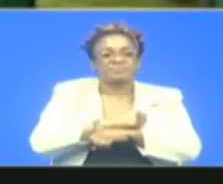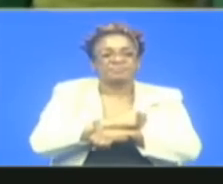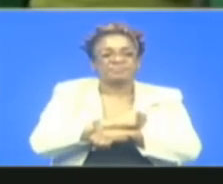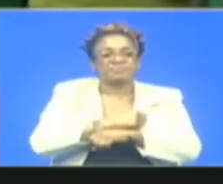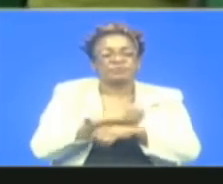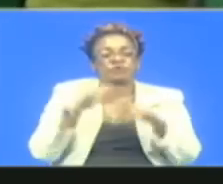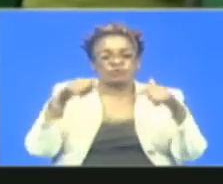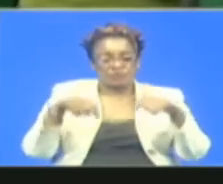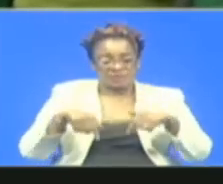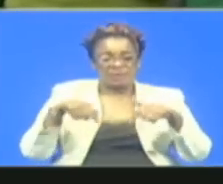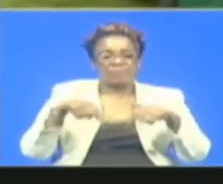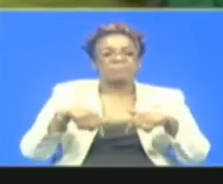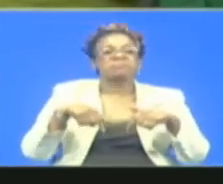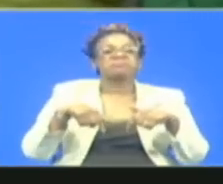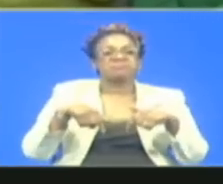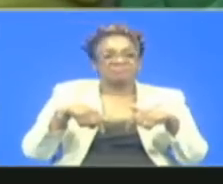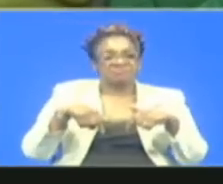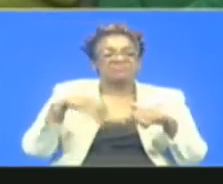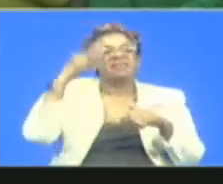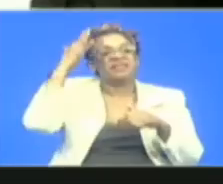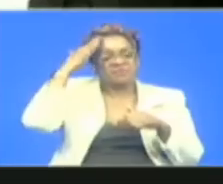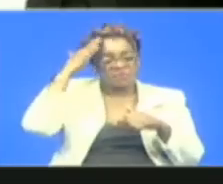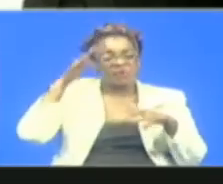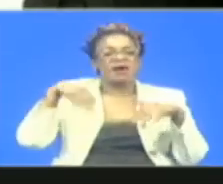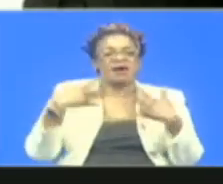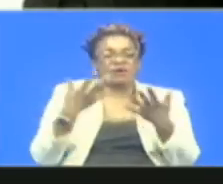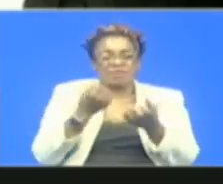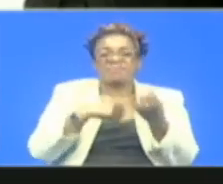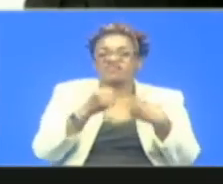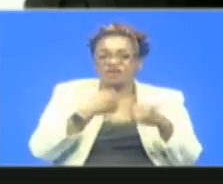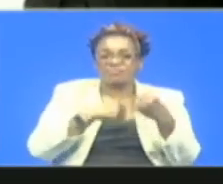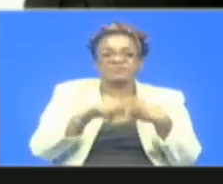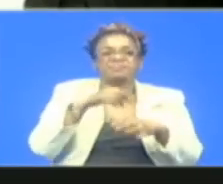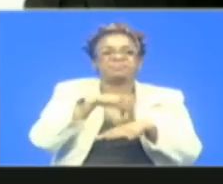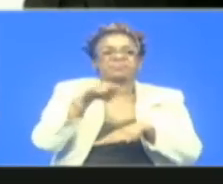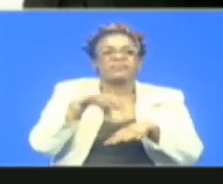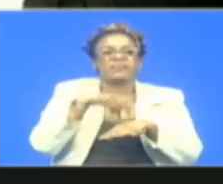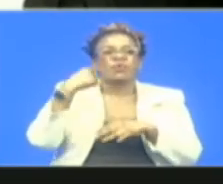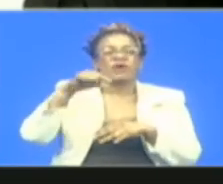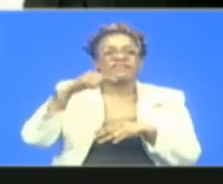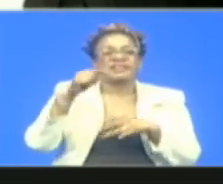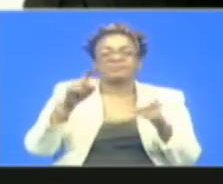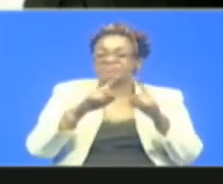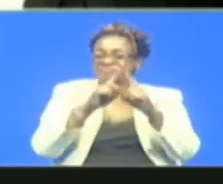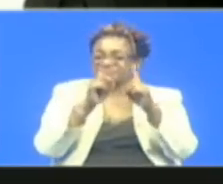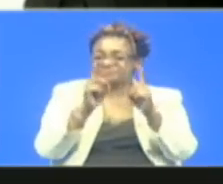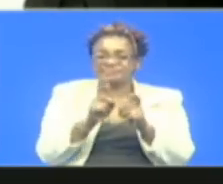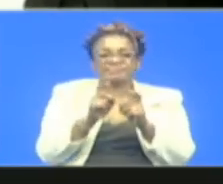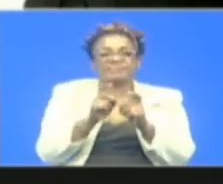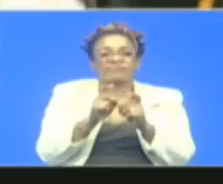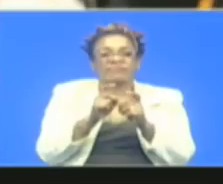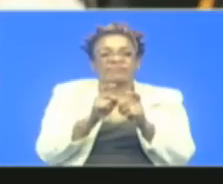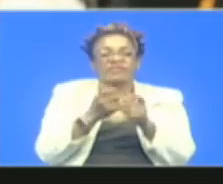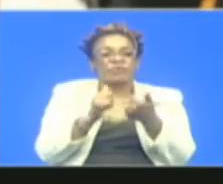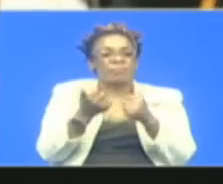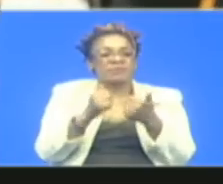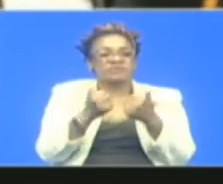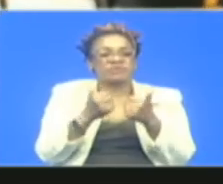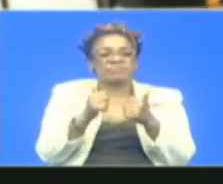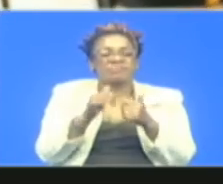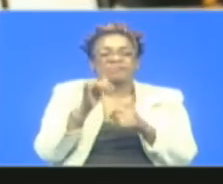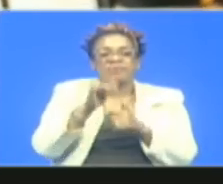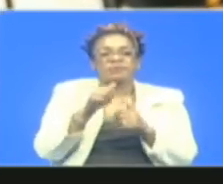Today, they got to know how they fared in the national qualifying test for the ongoing Interswitch Spark Stem competition. It was a